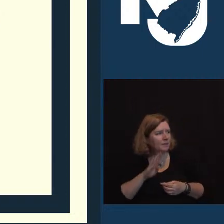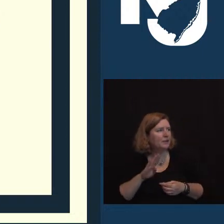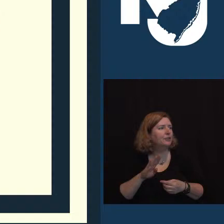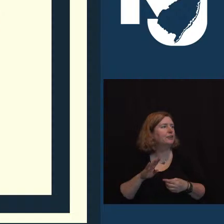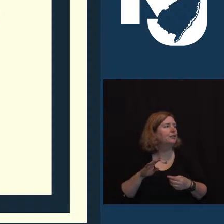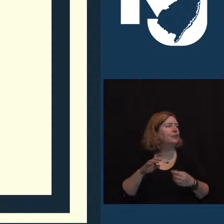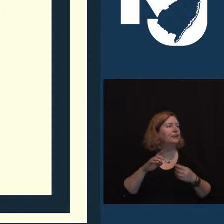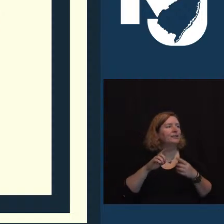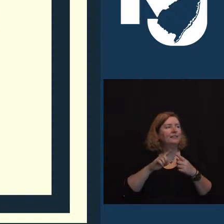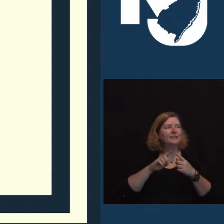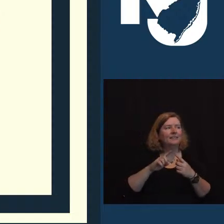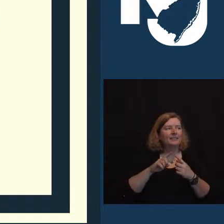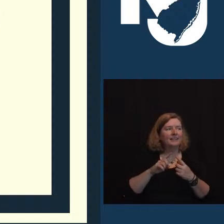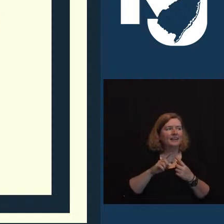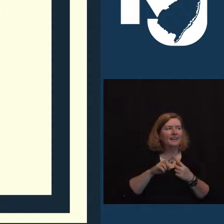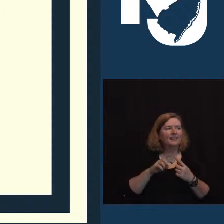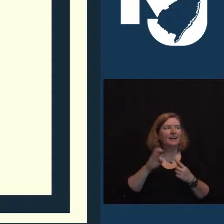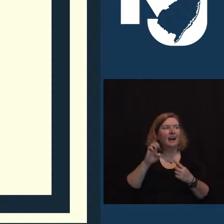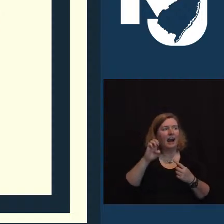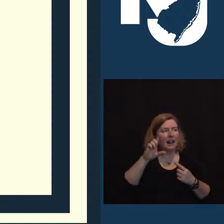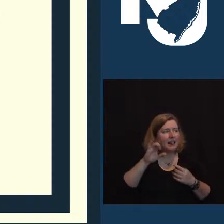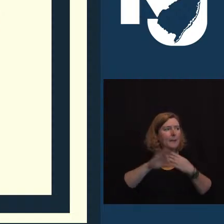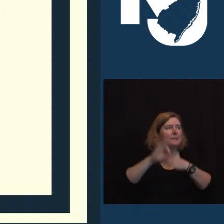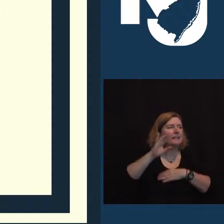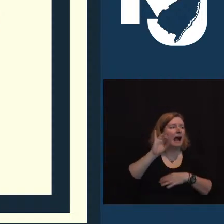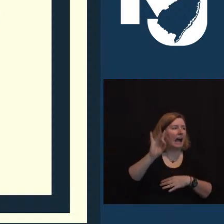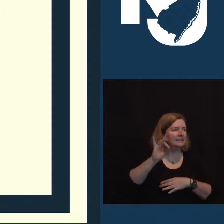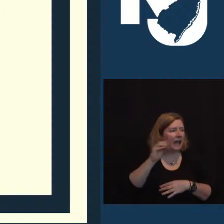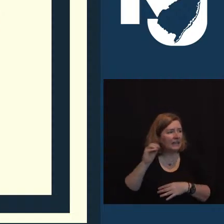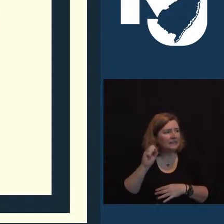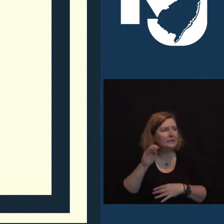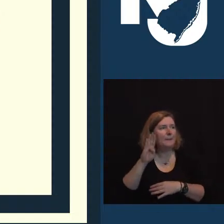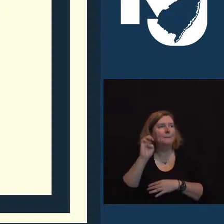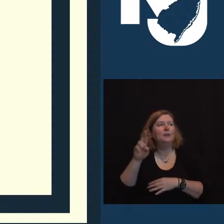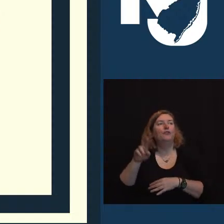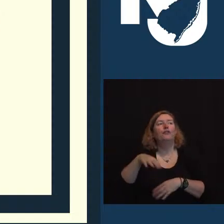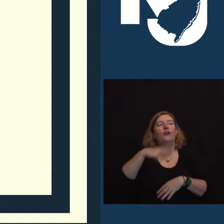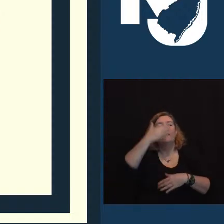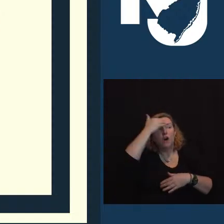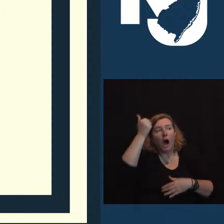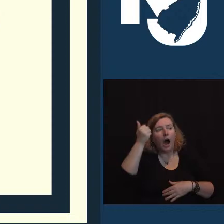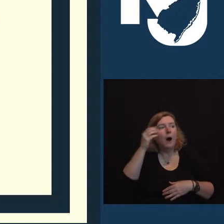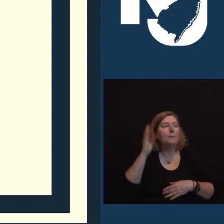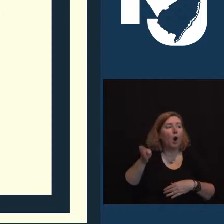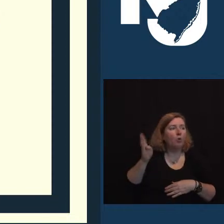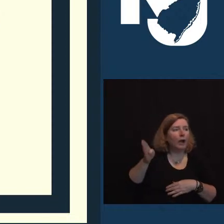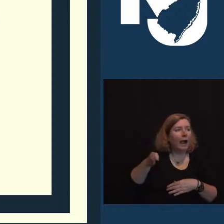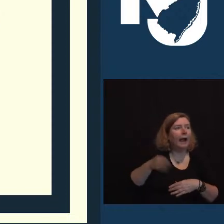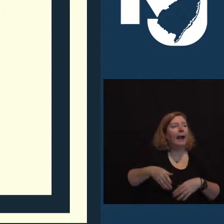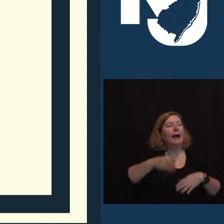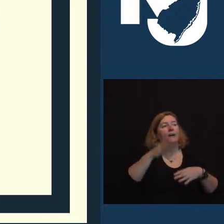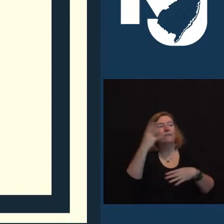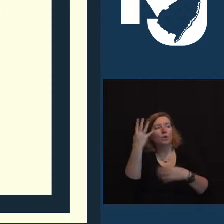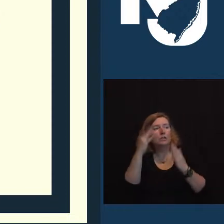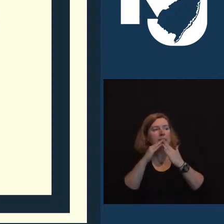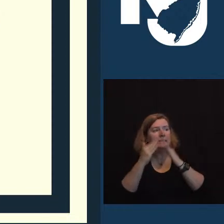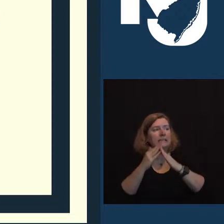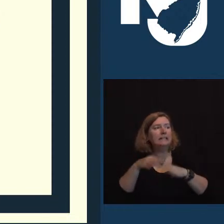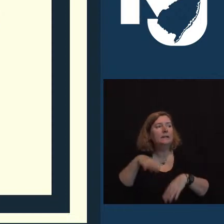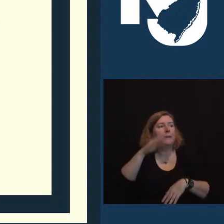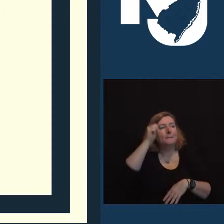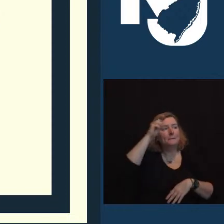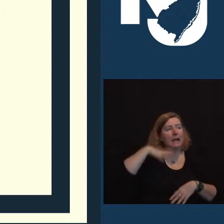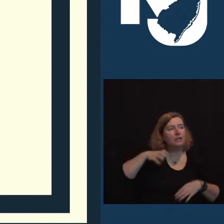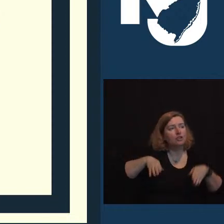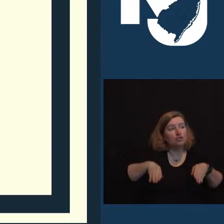Brewing, 8 and Sand Beer Co., Forgotten Boardwalk Brewing Company, Four City Brewing Company, Man